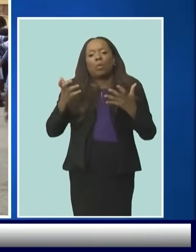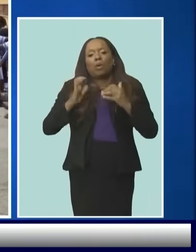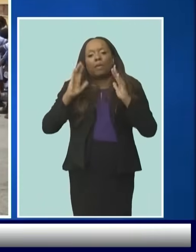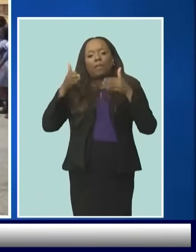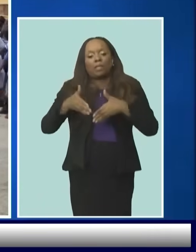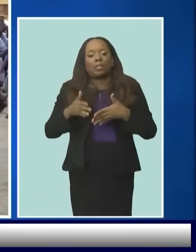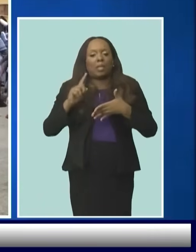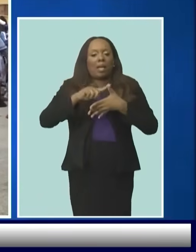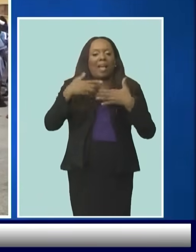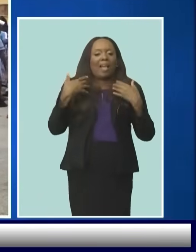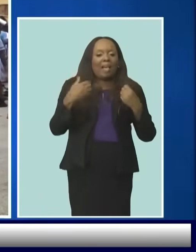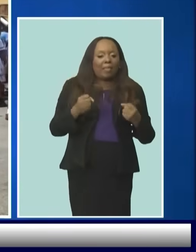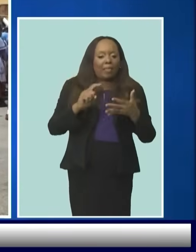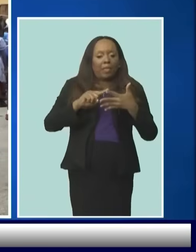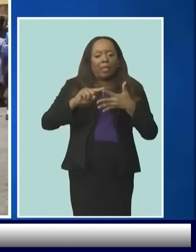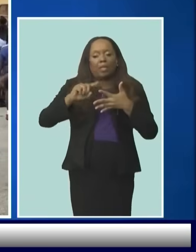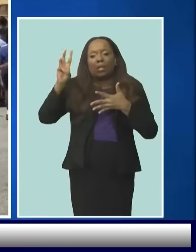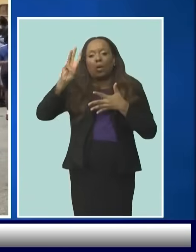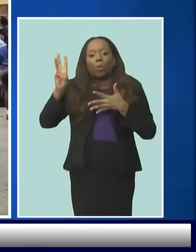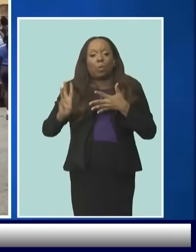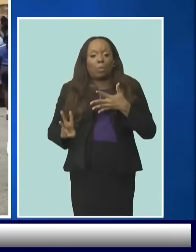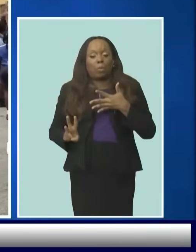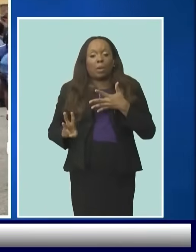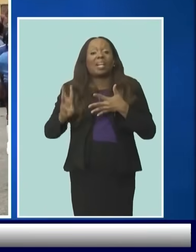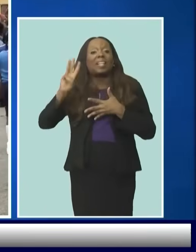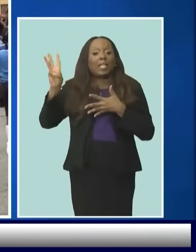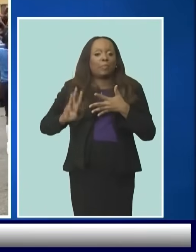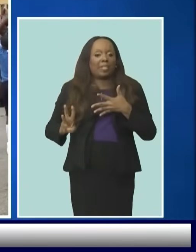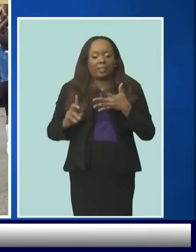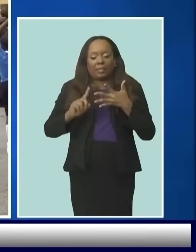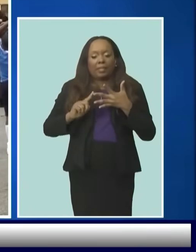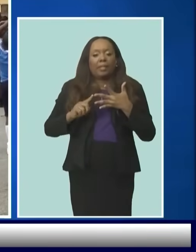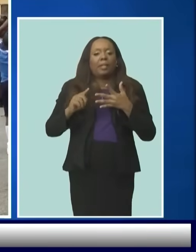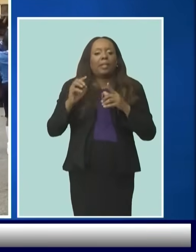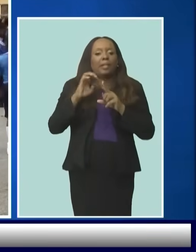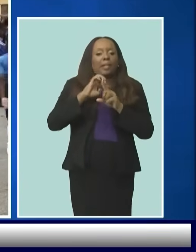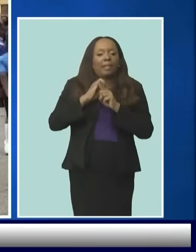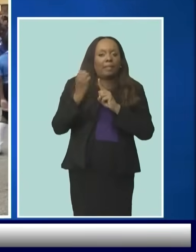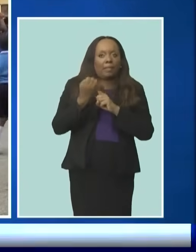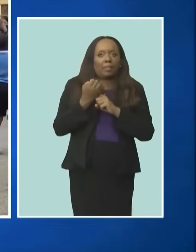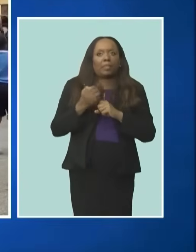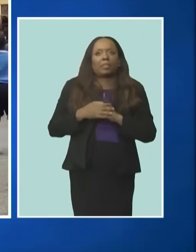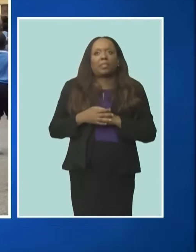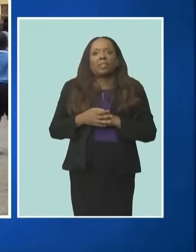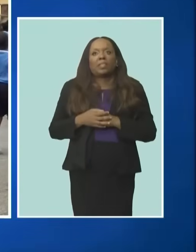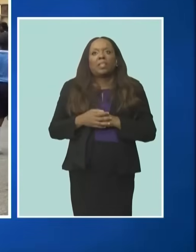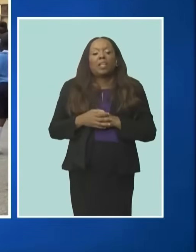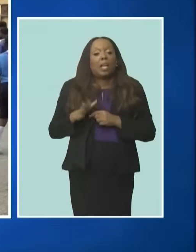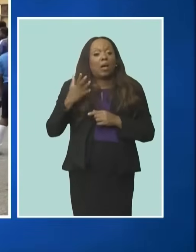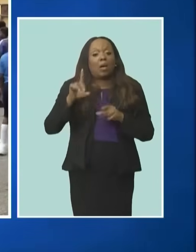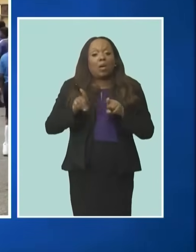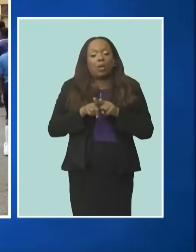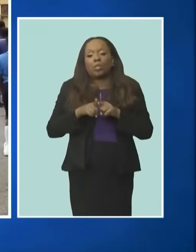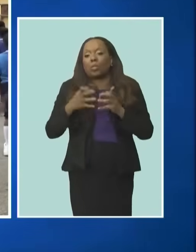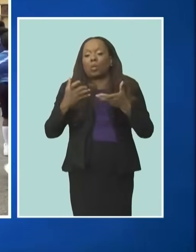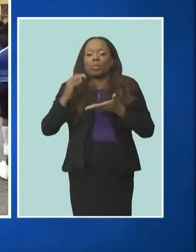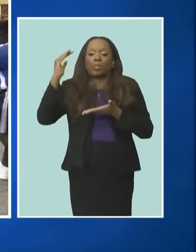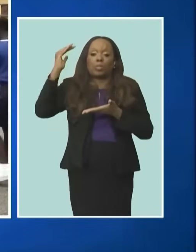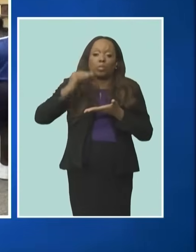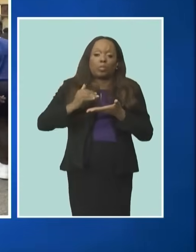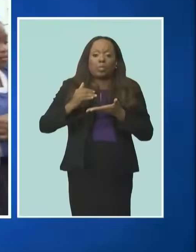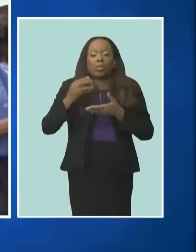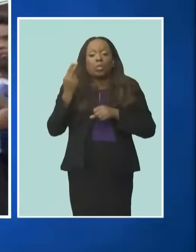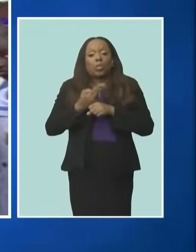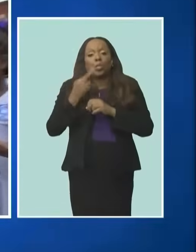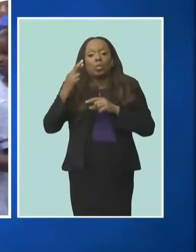climate and the environment. This year there is also a special focus on the 5 R's of reduce, reuse, recycle,